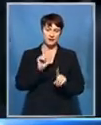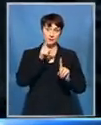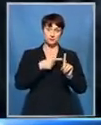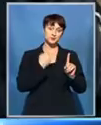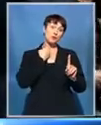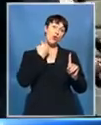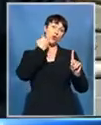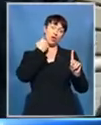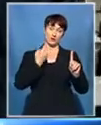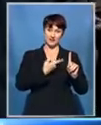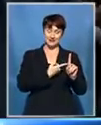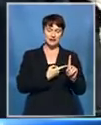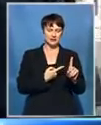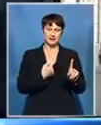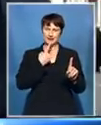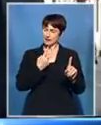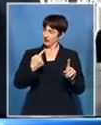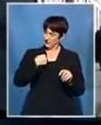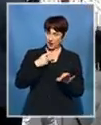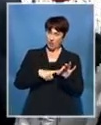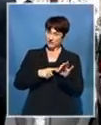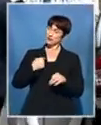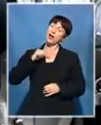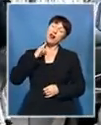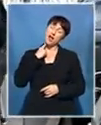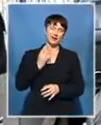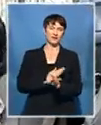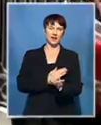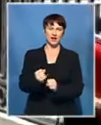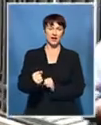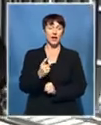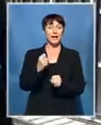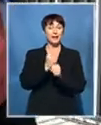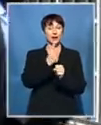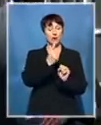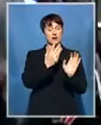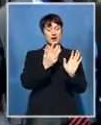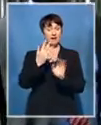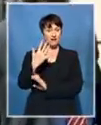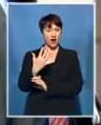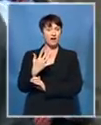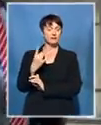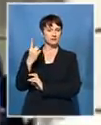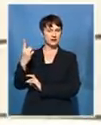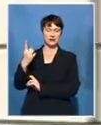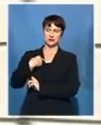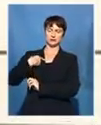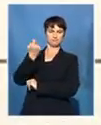that he lied about his qualifications. He argued that he was headhunted in 1995 to work for the